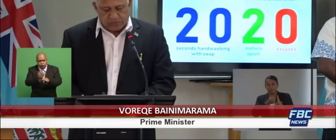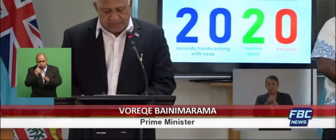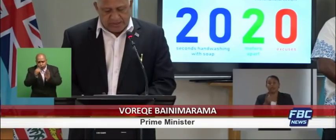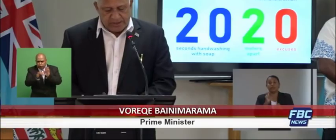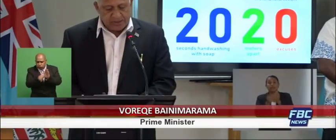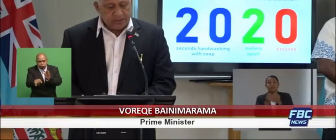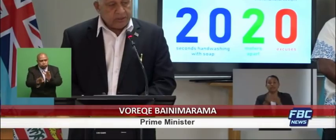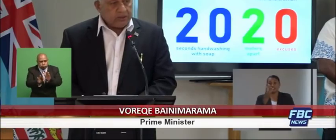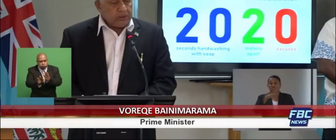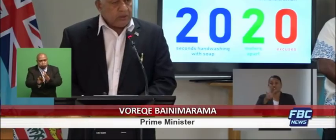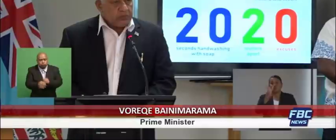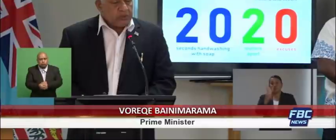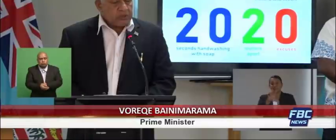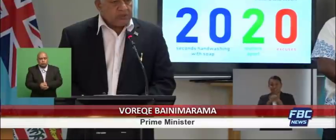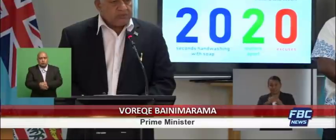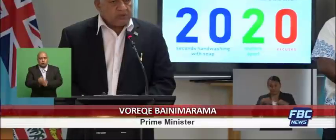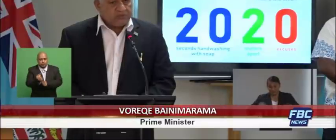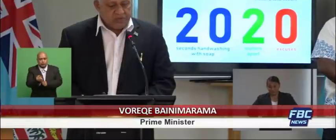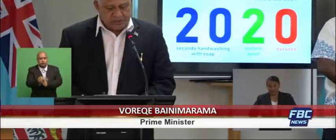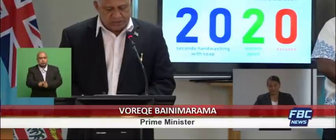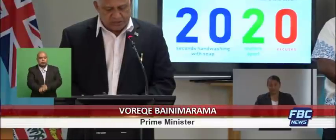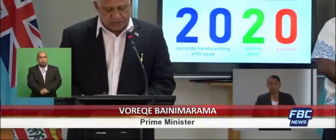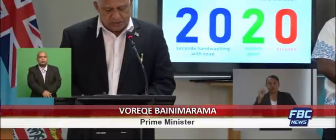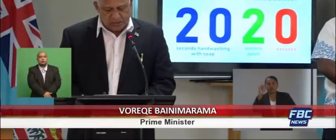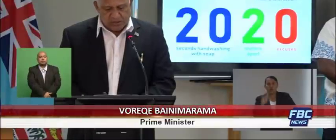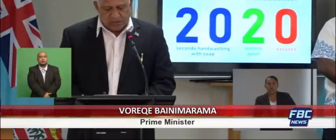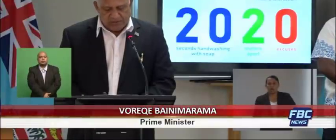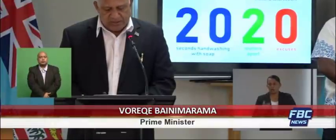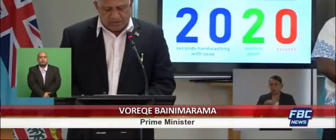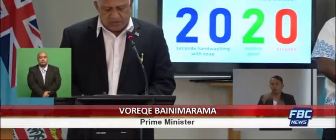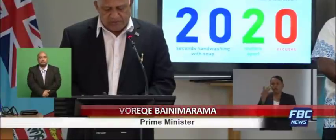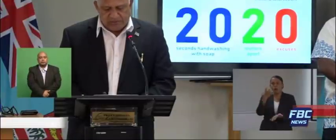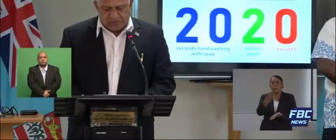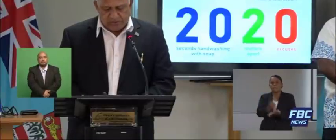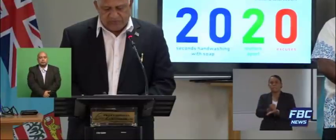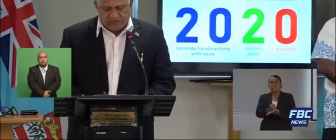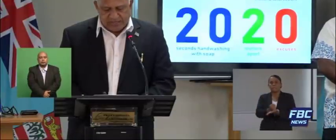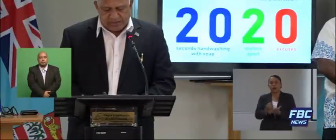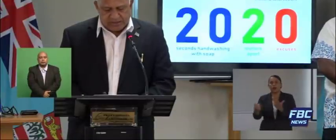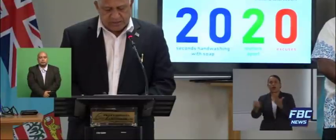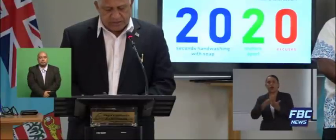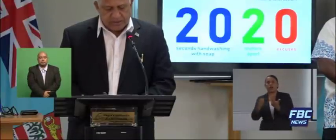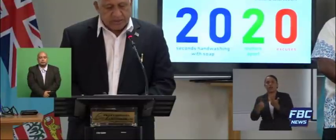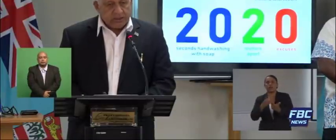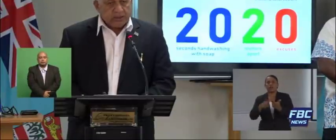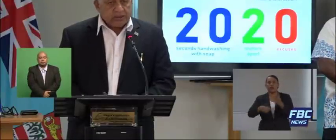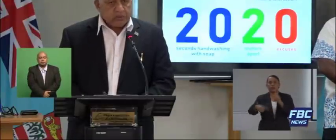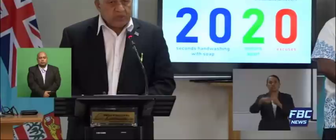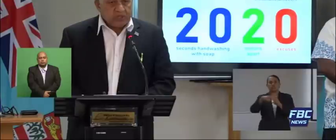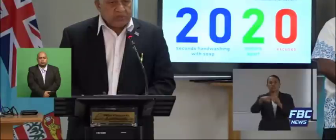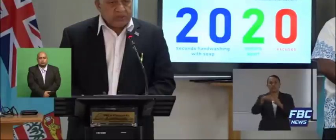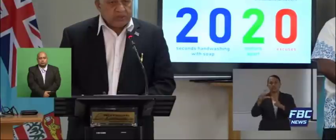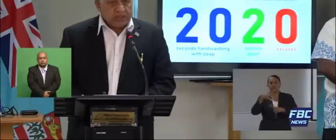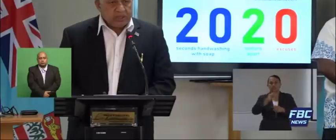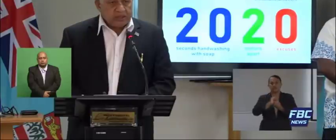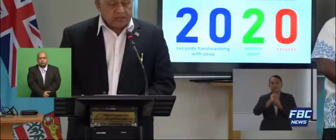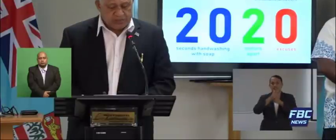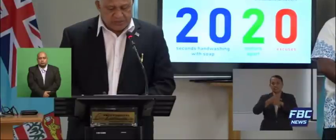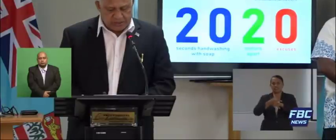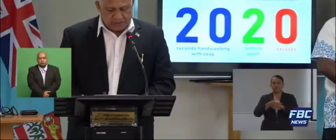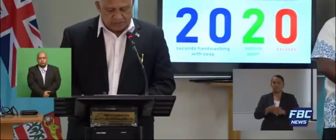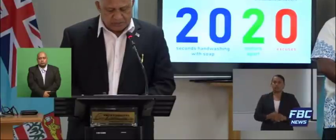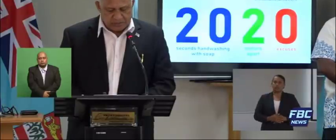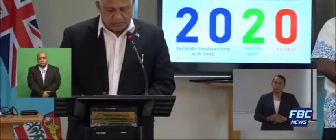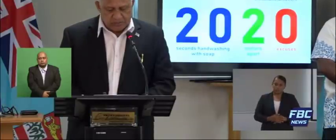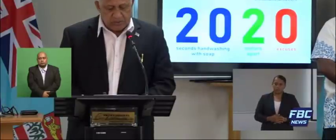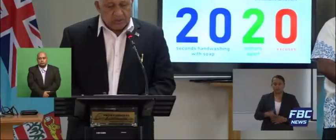samples, today we received confirmation of another COVID positive case that we had been